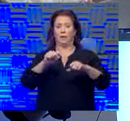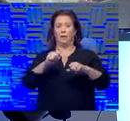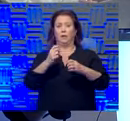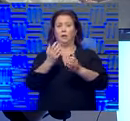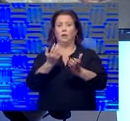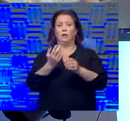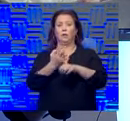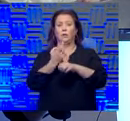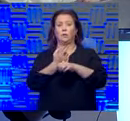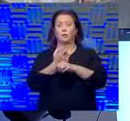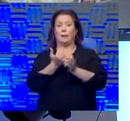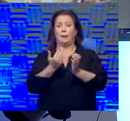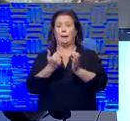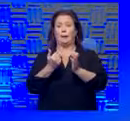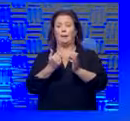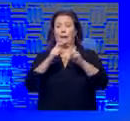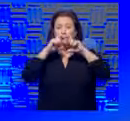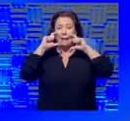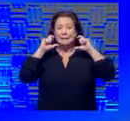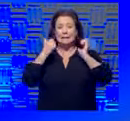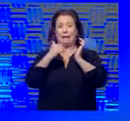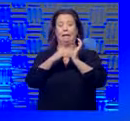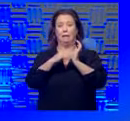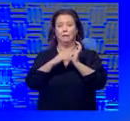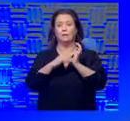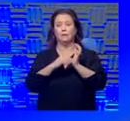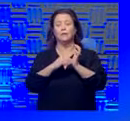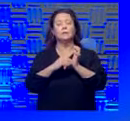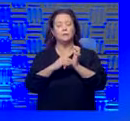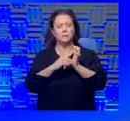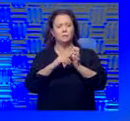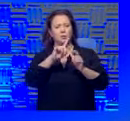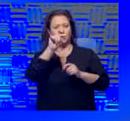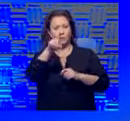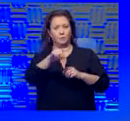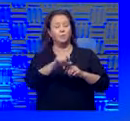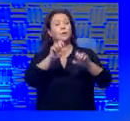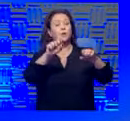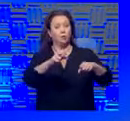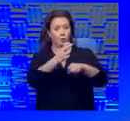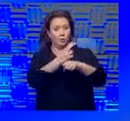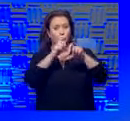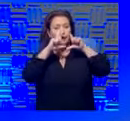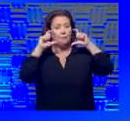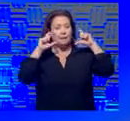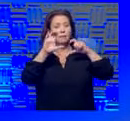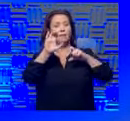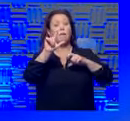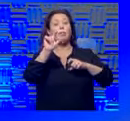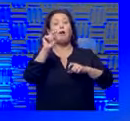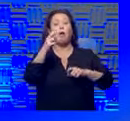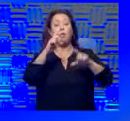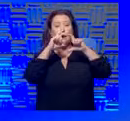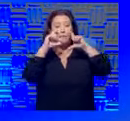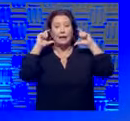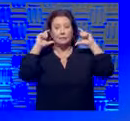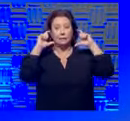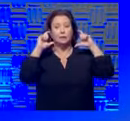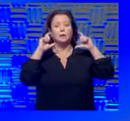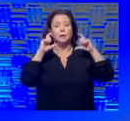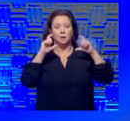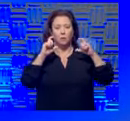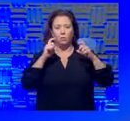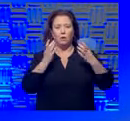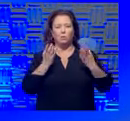mask, especially a cloth mask? Yeah, I think we've always said that you can reuse a cloth mask. We have certainly recommended that you maybe